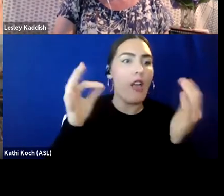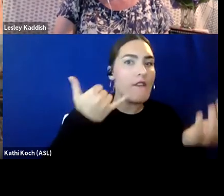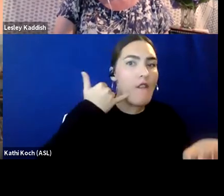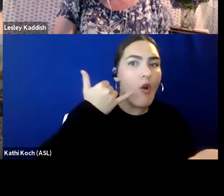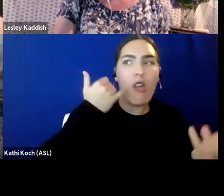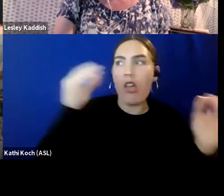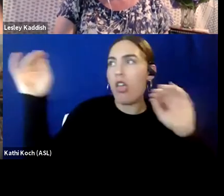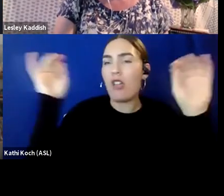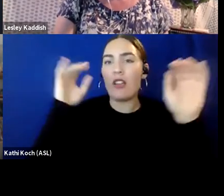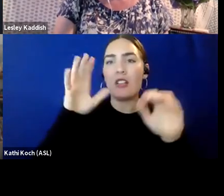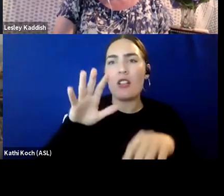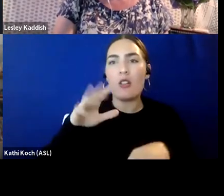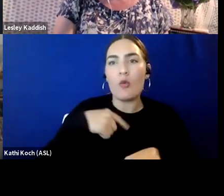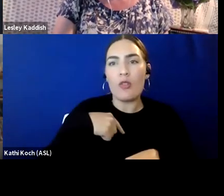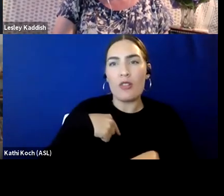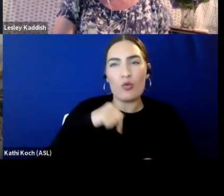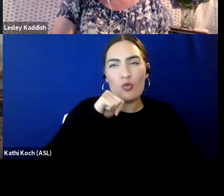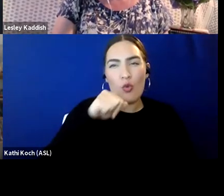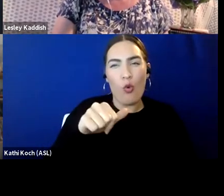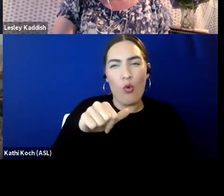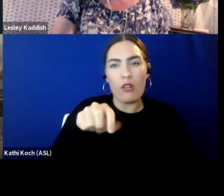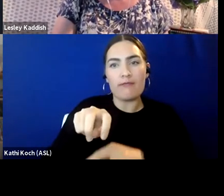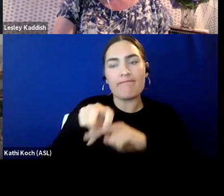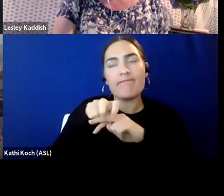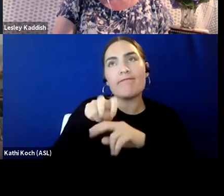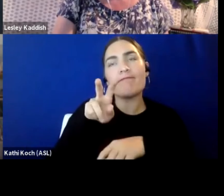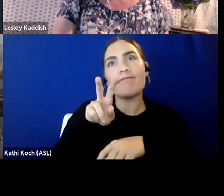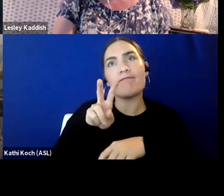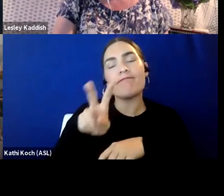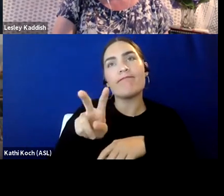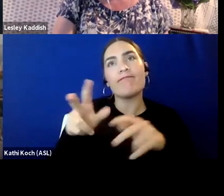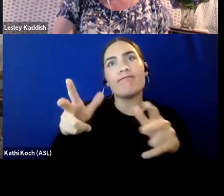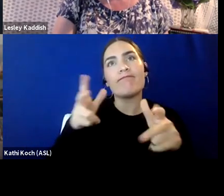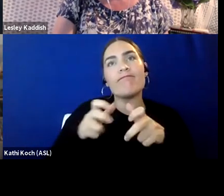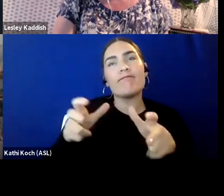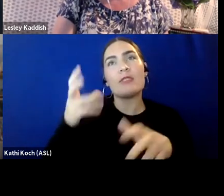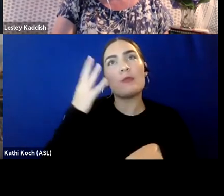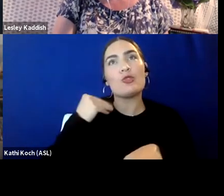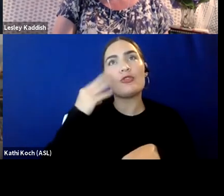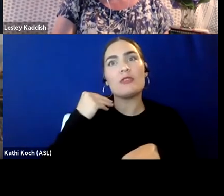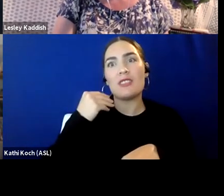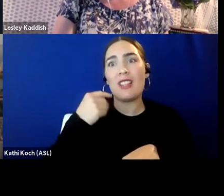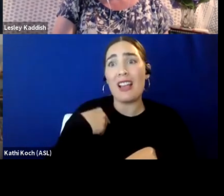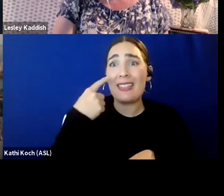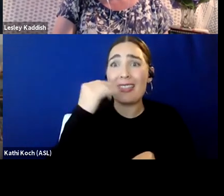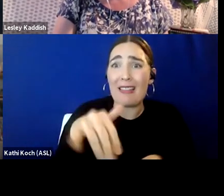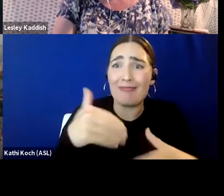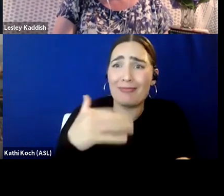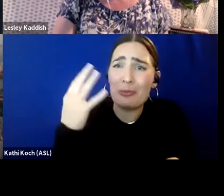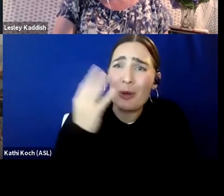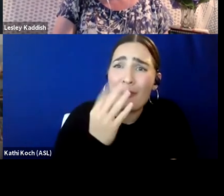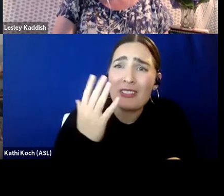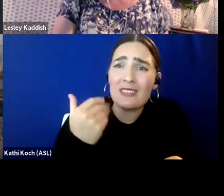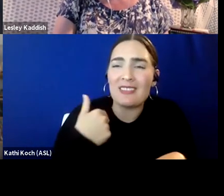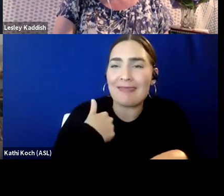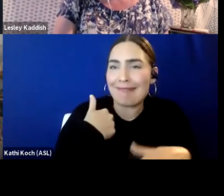Listening to all sounds around us. I think that's a really beautiful, beautiful experience. And so I'll turn